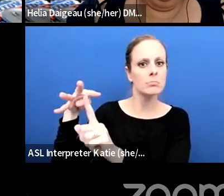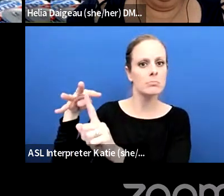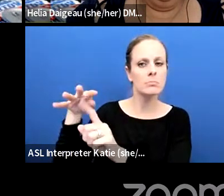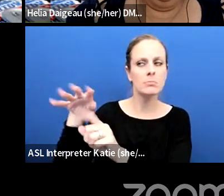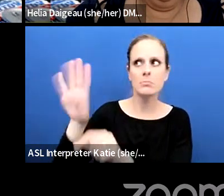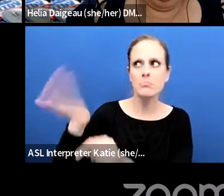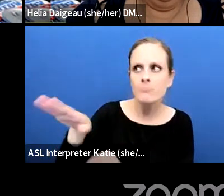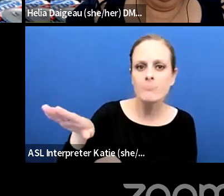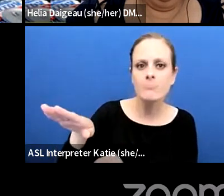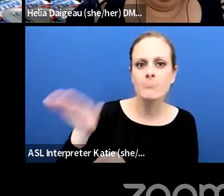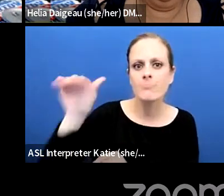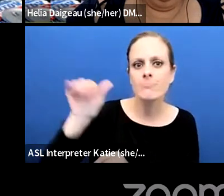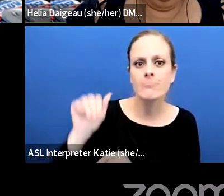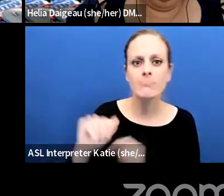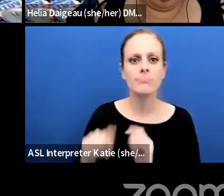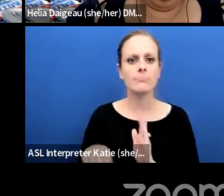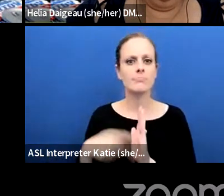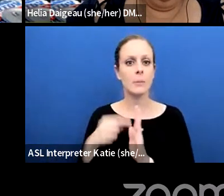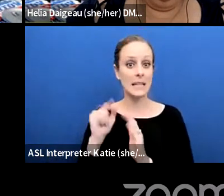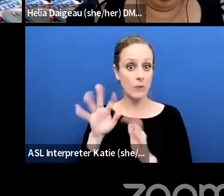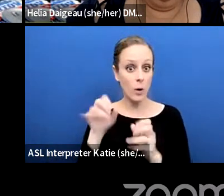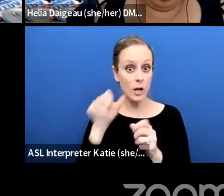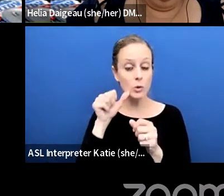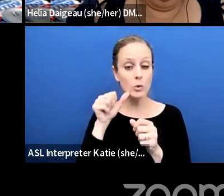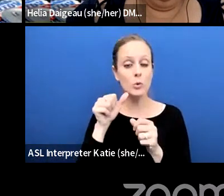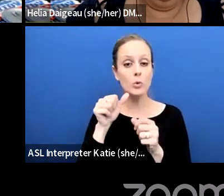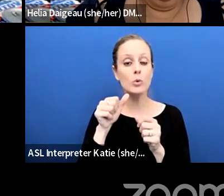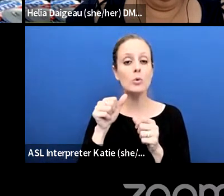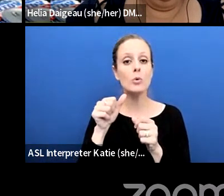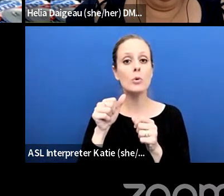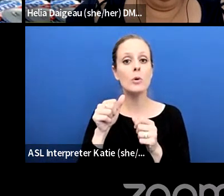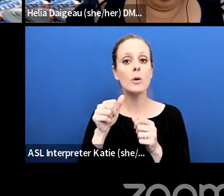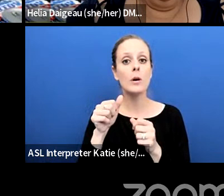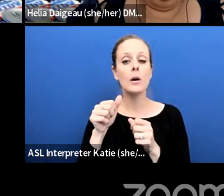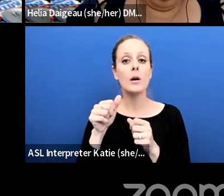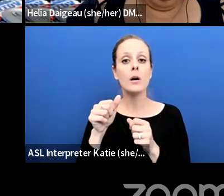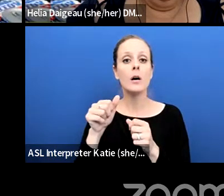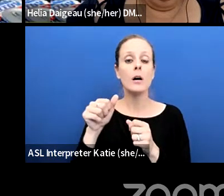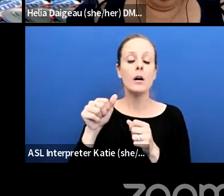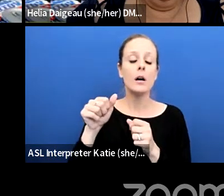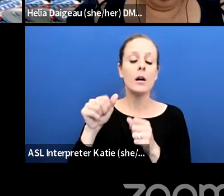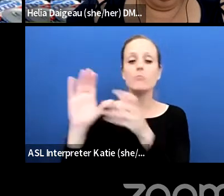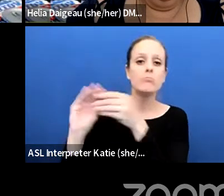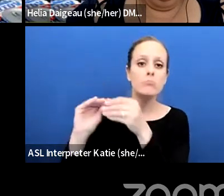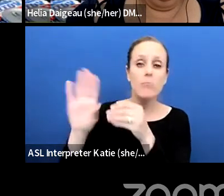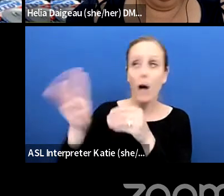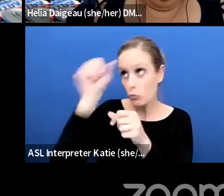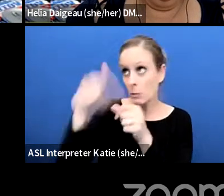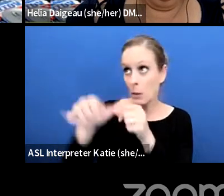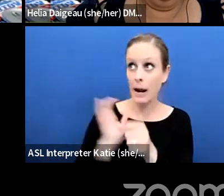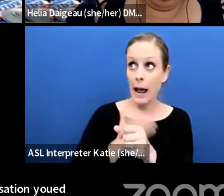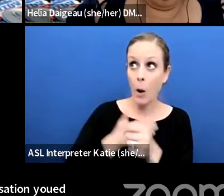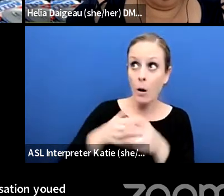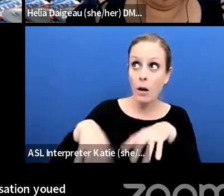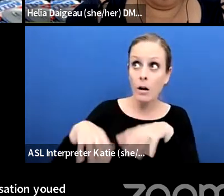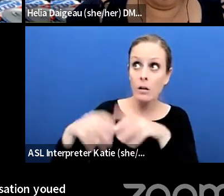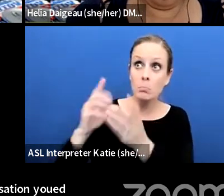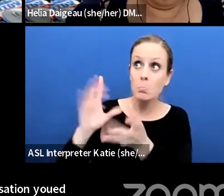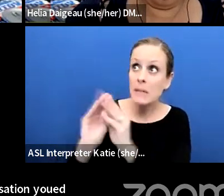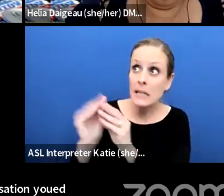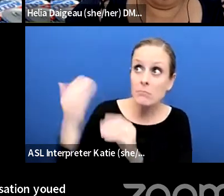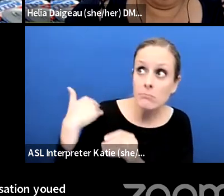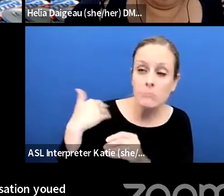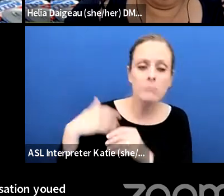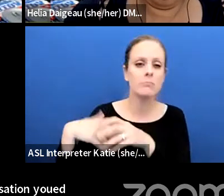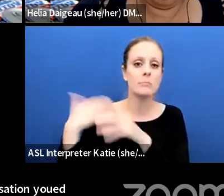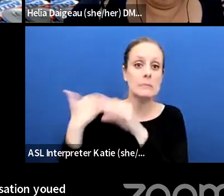Or sometimes if you want to recall their conversation you had with them, then kind of bring up a correspondence or a phone